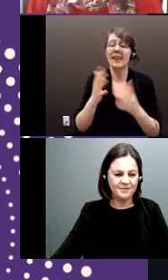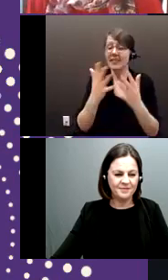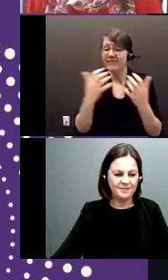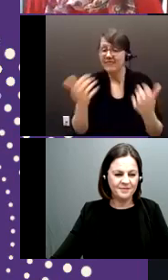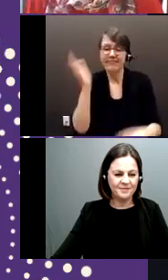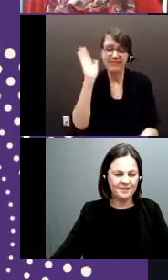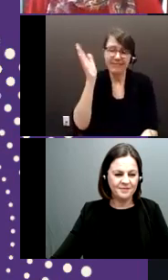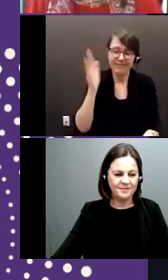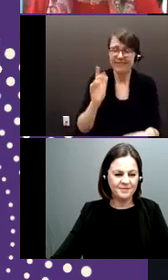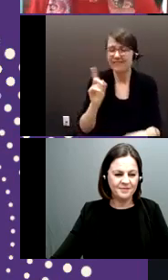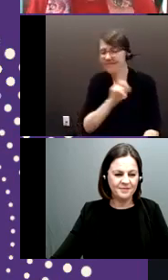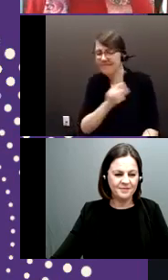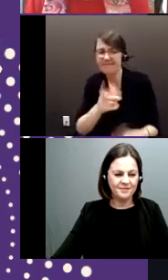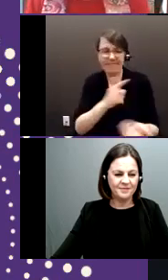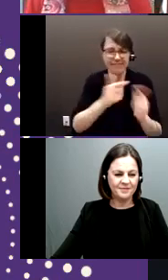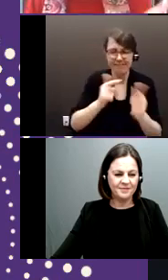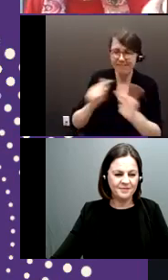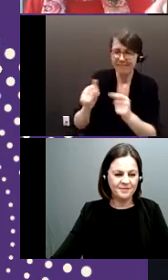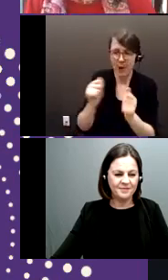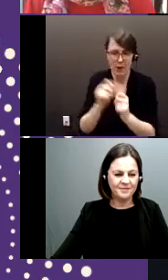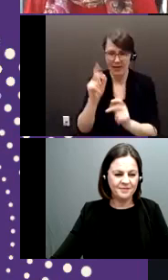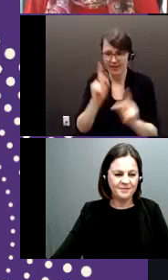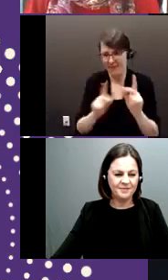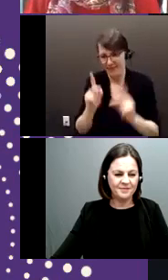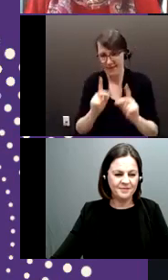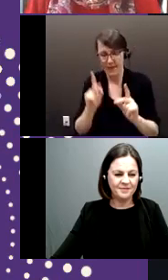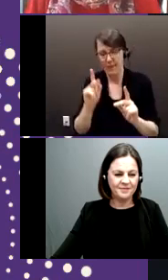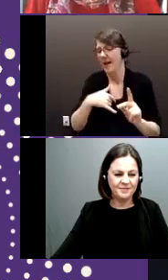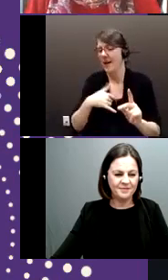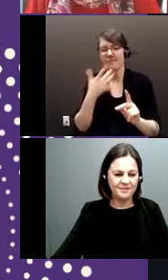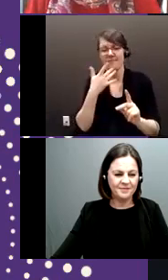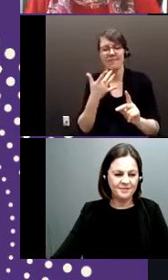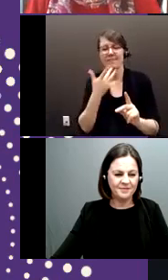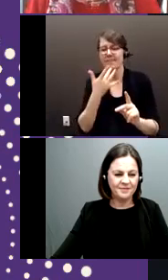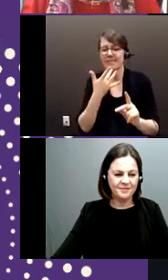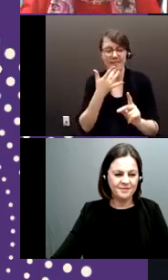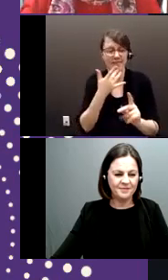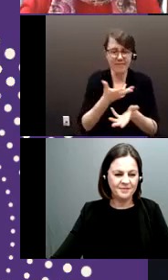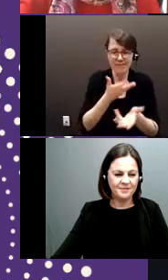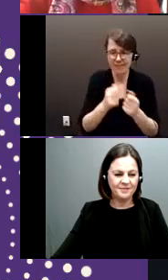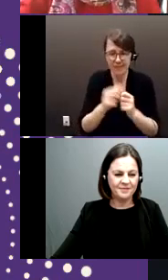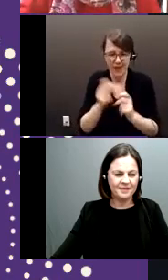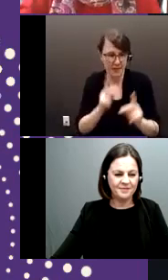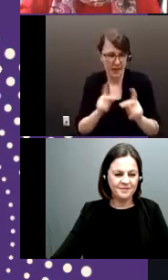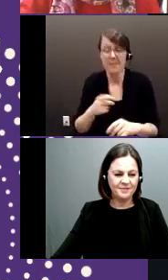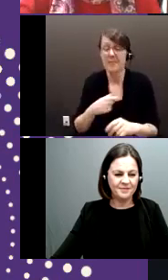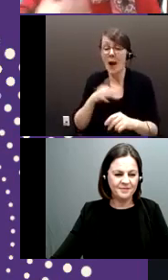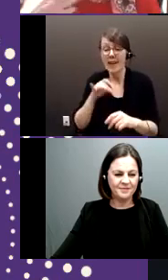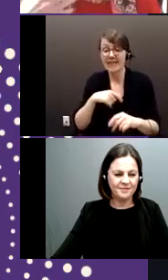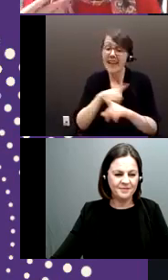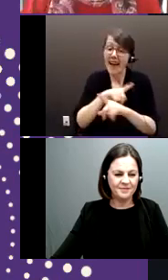stuff that I like to do. I ask these questions that I've posed to all of you, who's divorced, who's